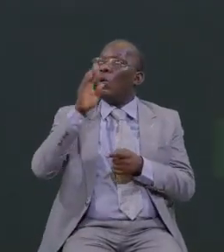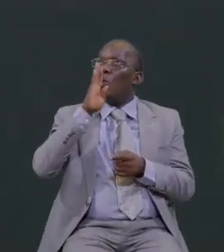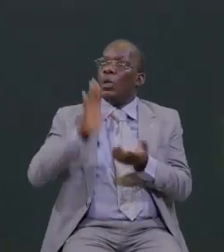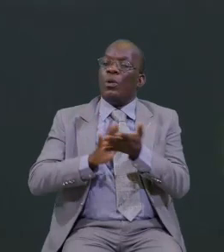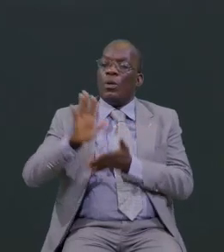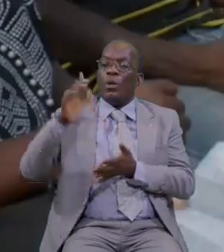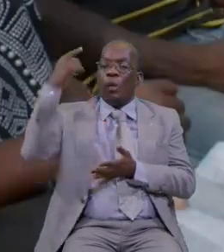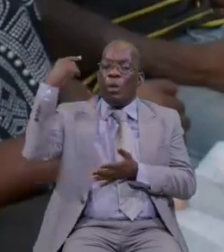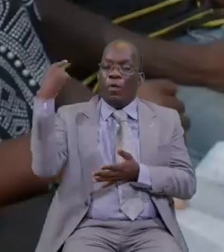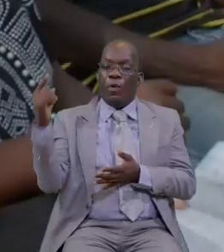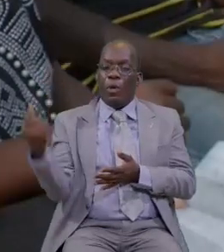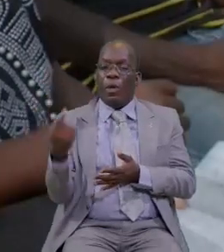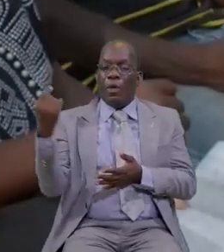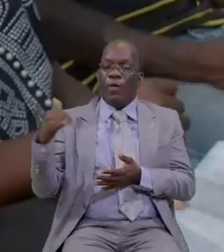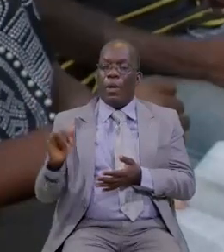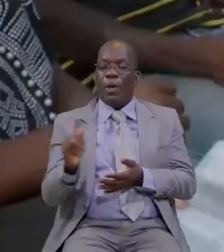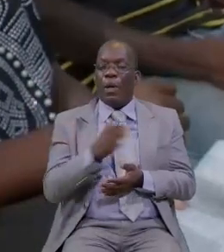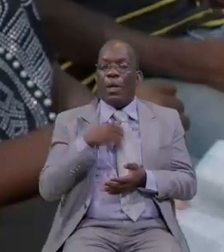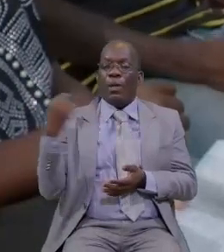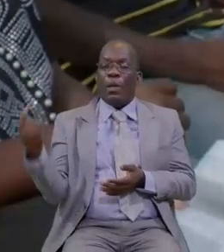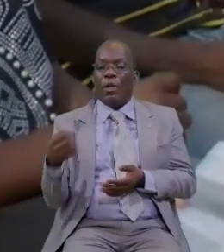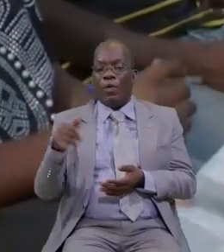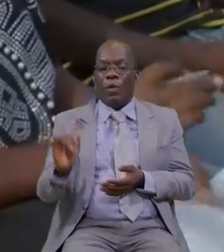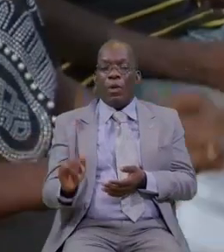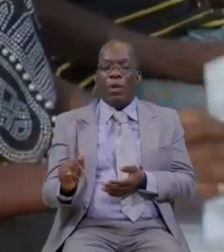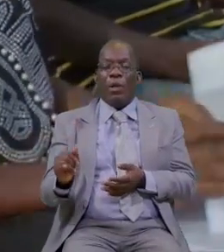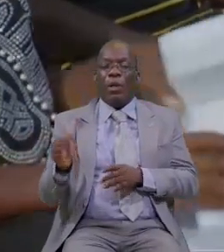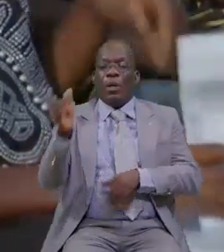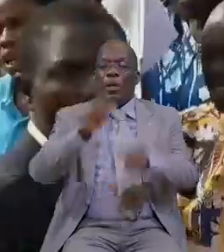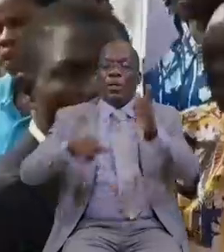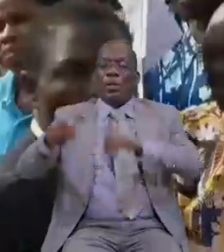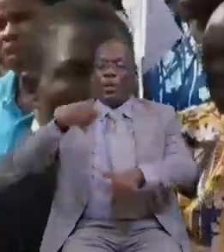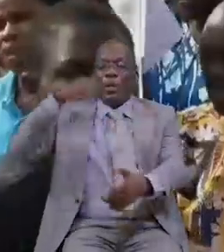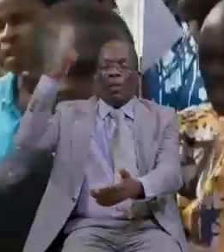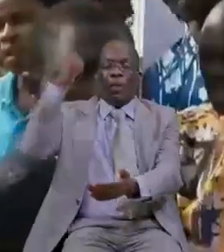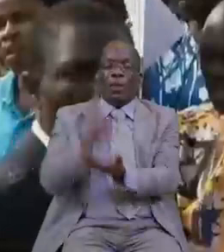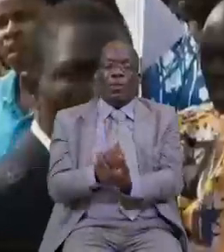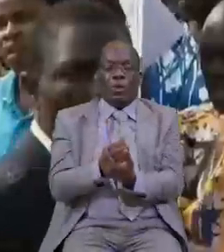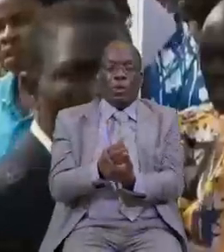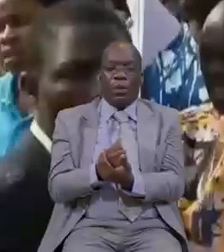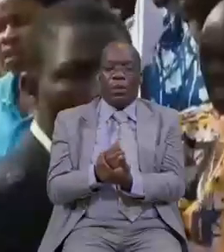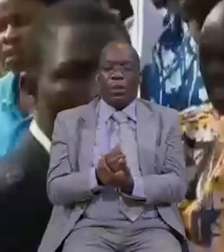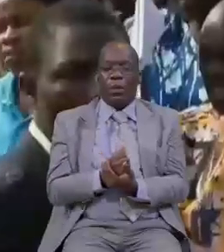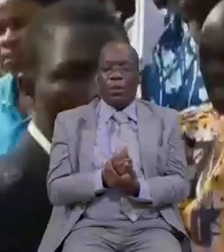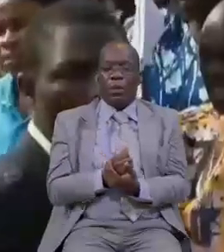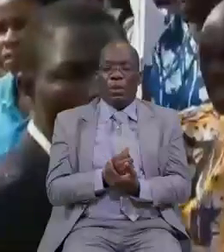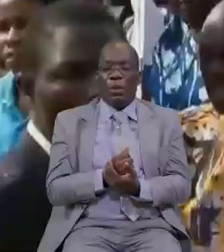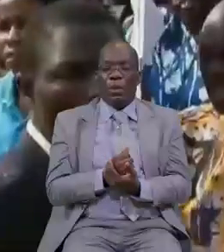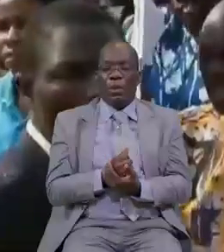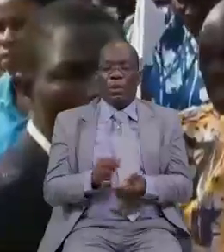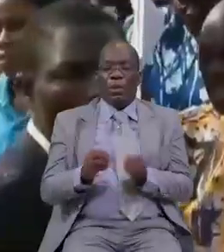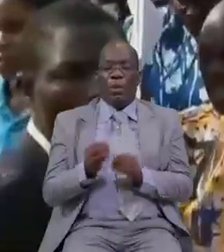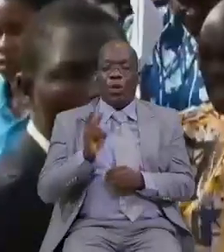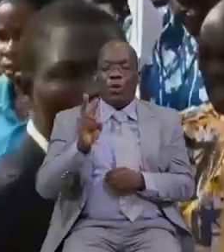and ever. And everybody said, Amen. We're coming to number two. Number